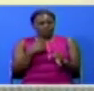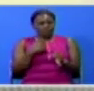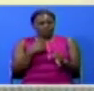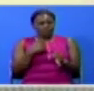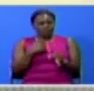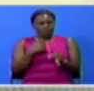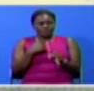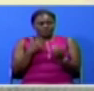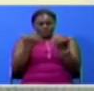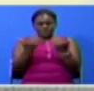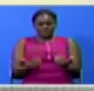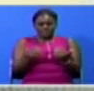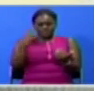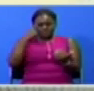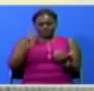needs for